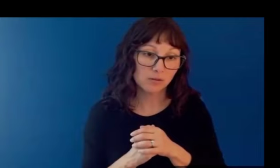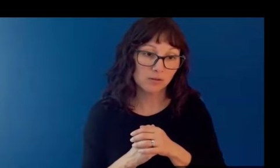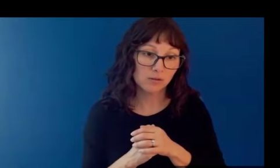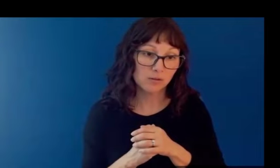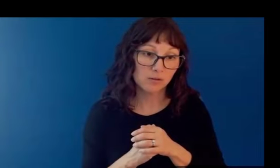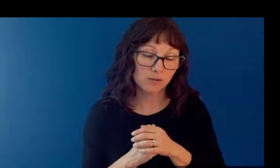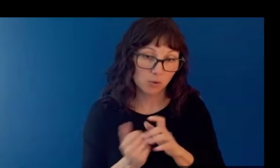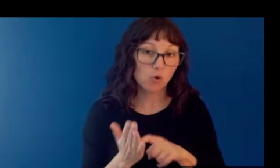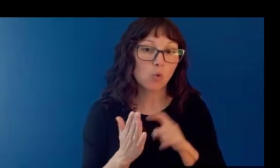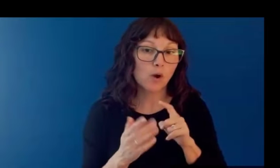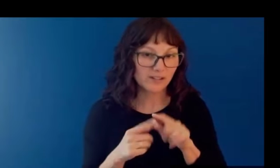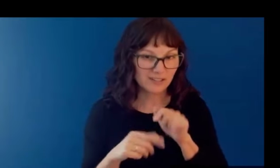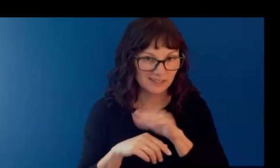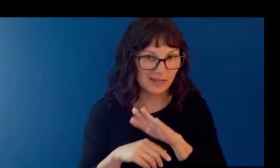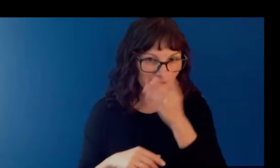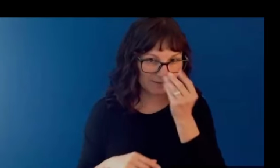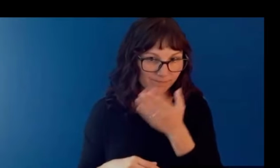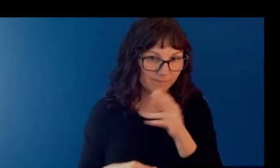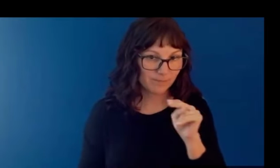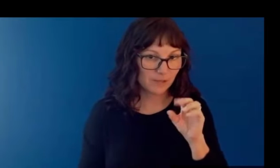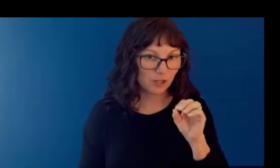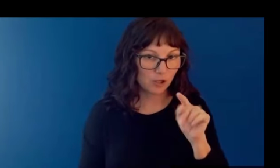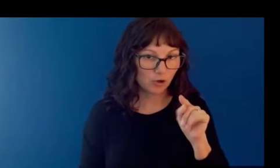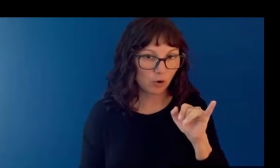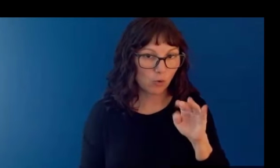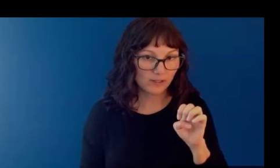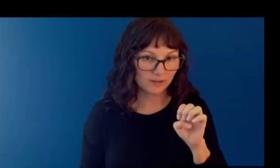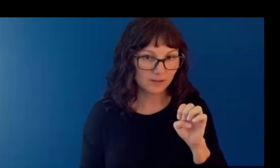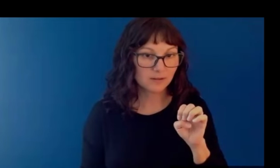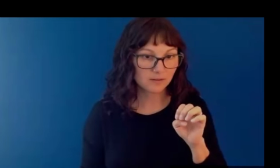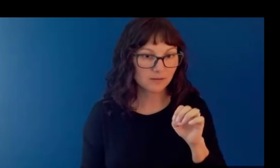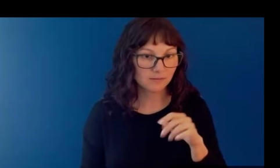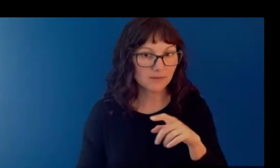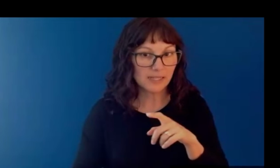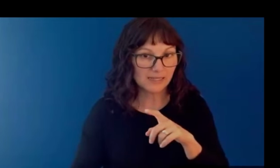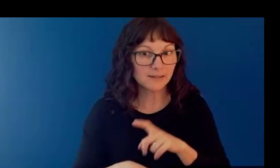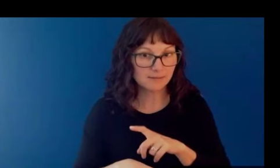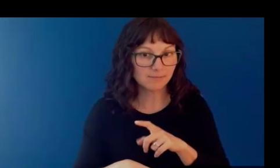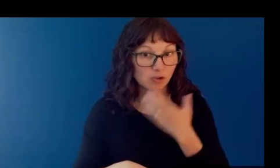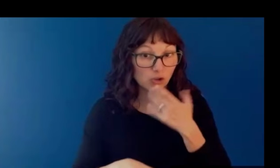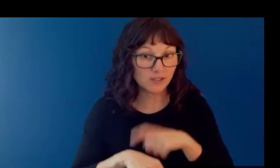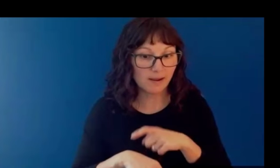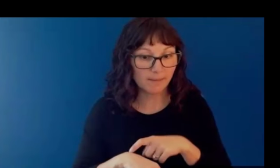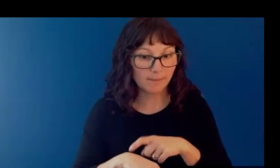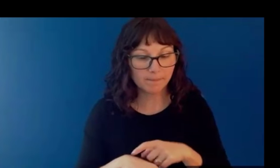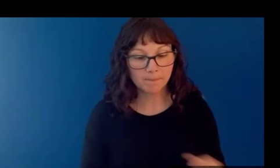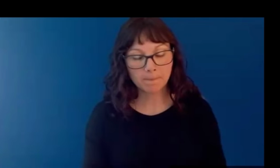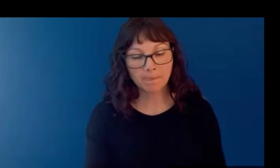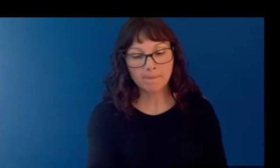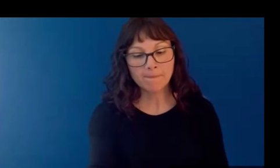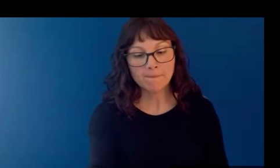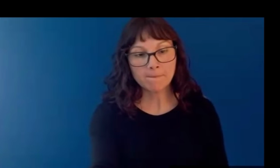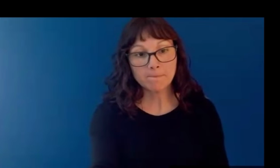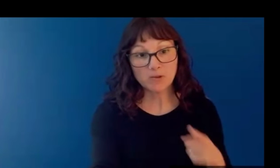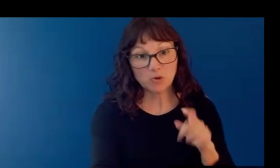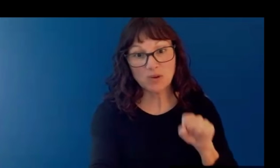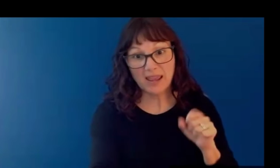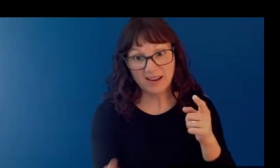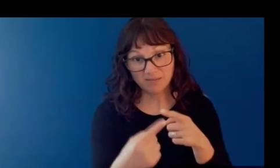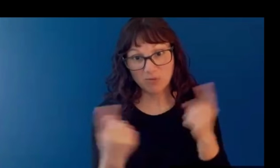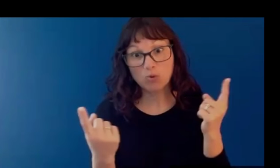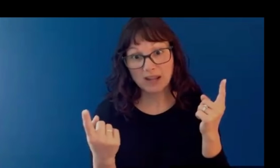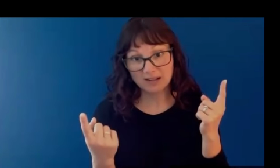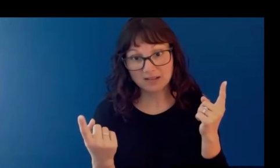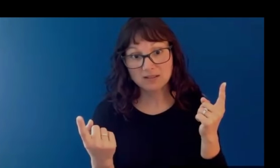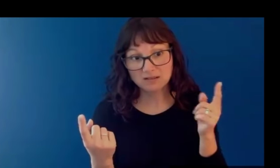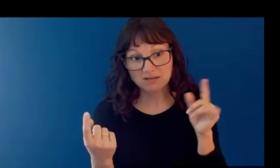you a notice in a timely fashion. You can always protest that